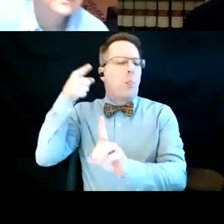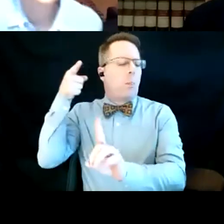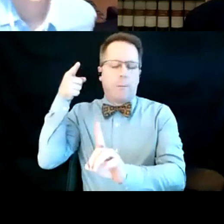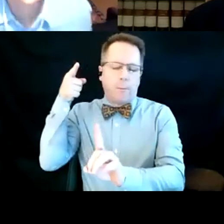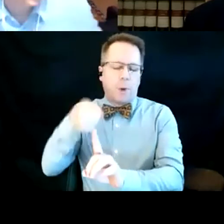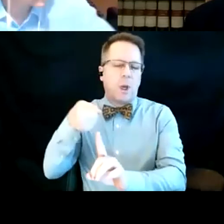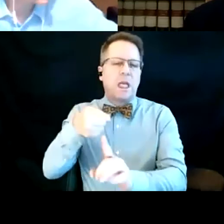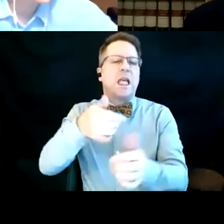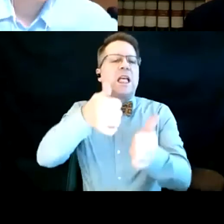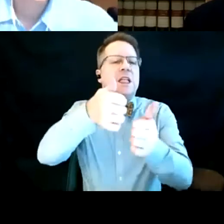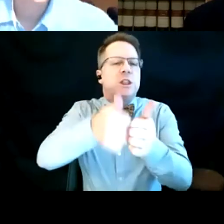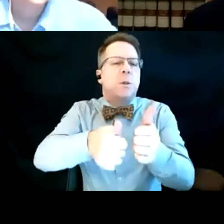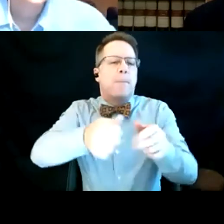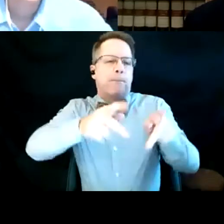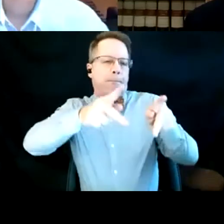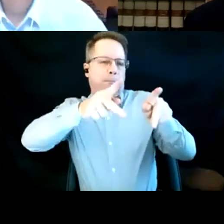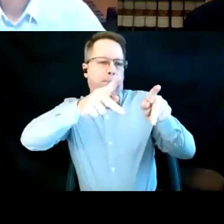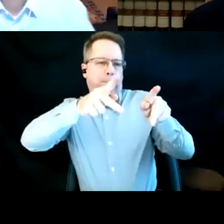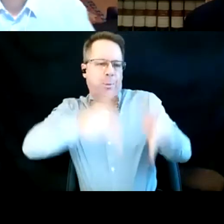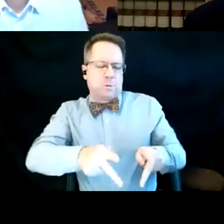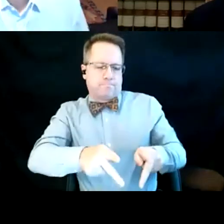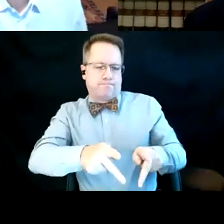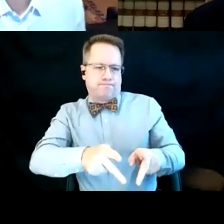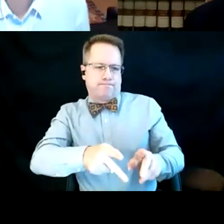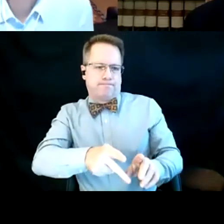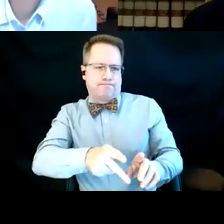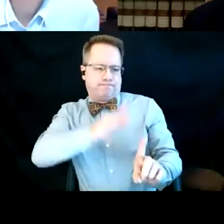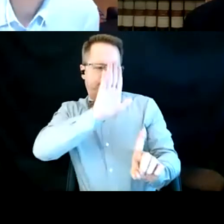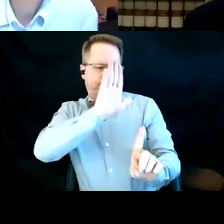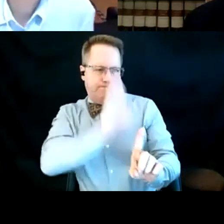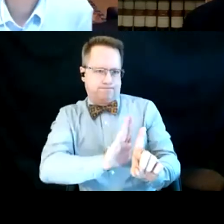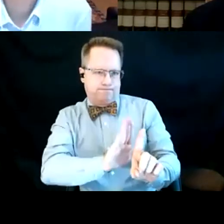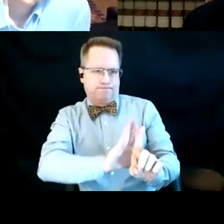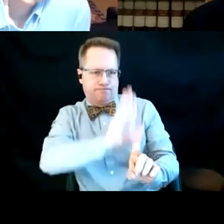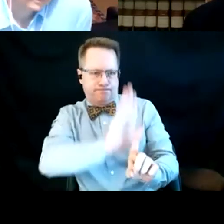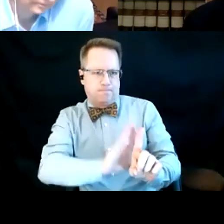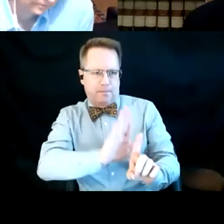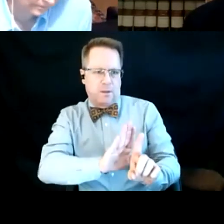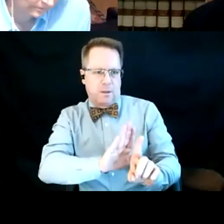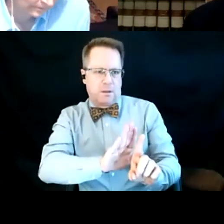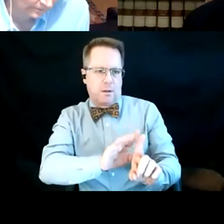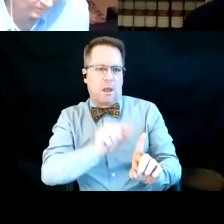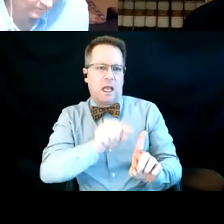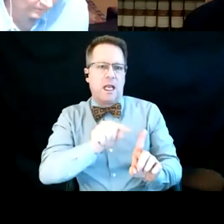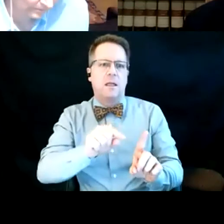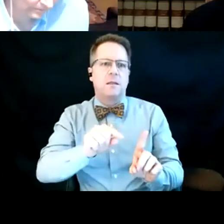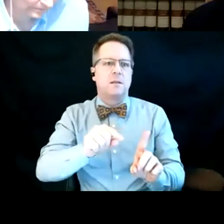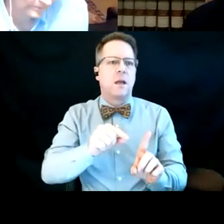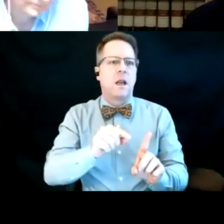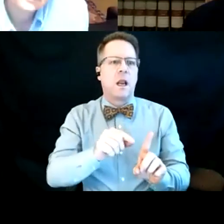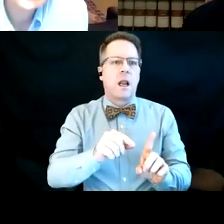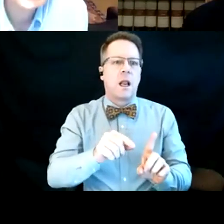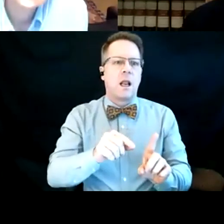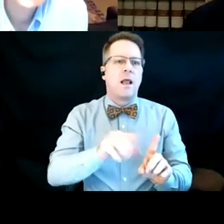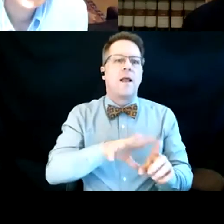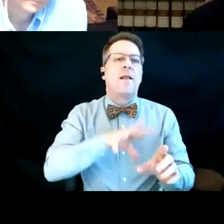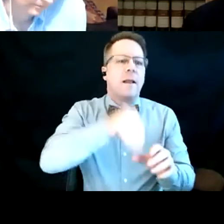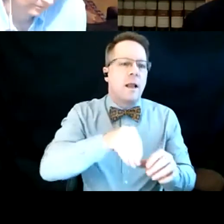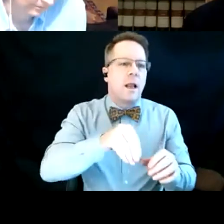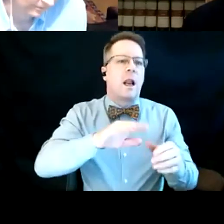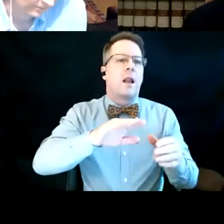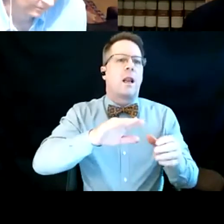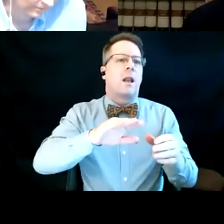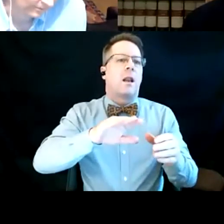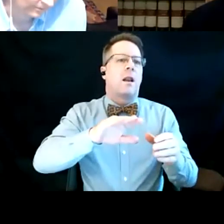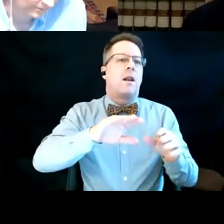Constitution requires, is included in that census count that's used to divvy up the House and to allocate votes in the Electoral